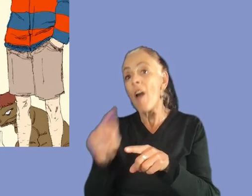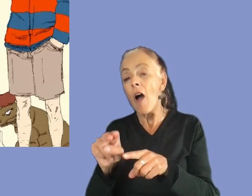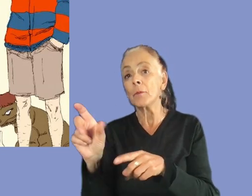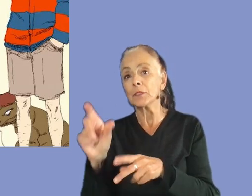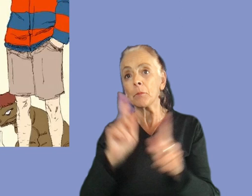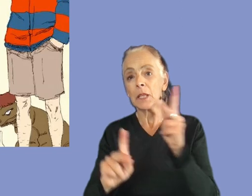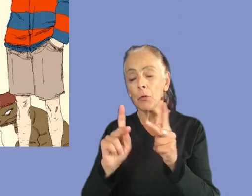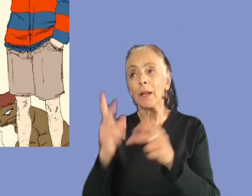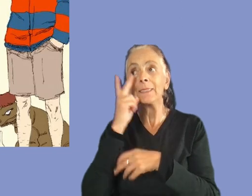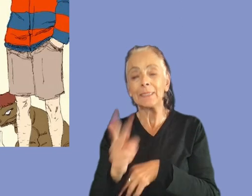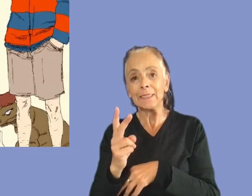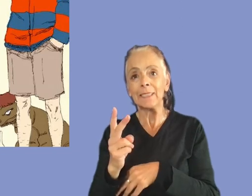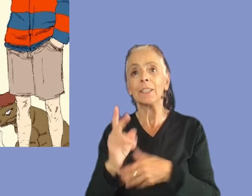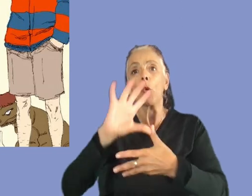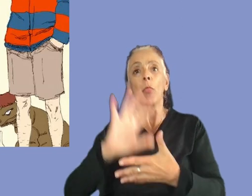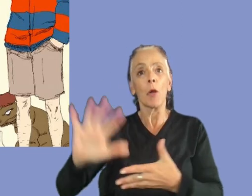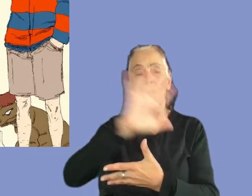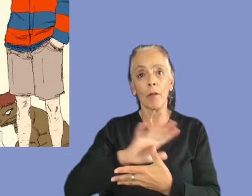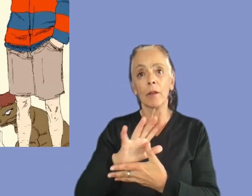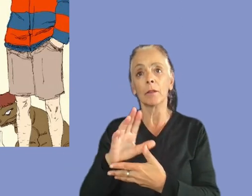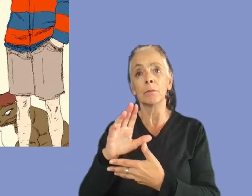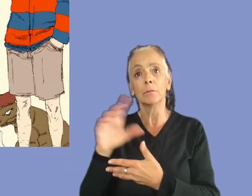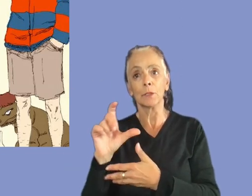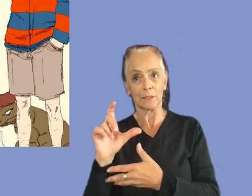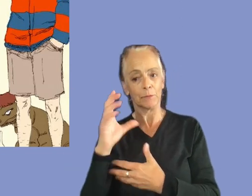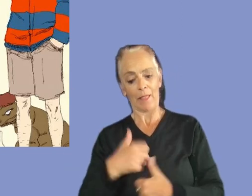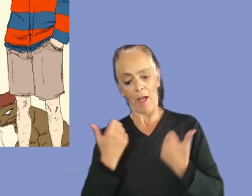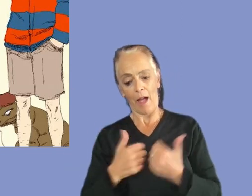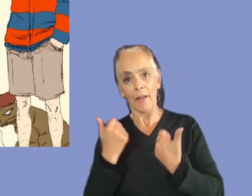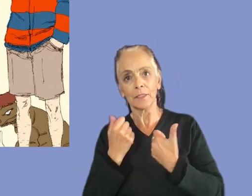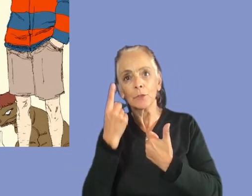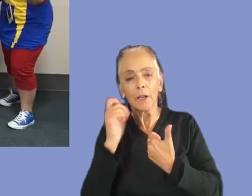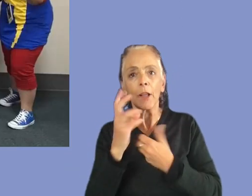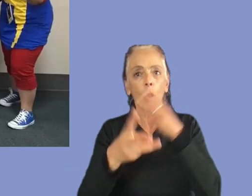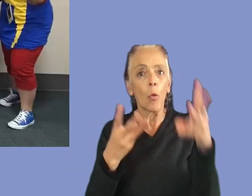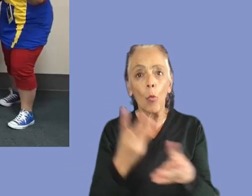American Muslims, demystifying our world and building bridges of understanding.